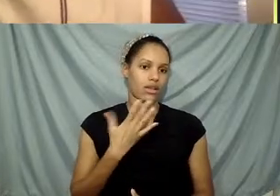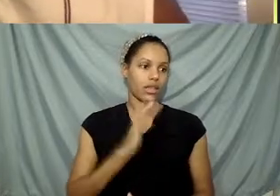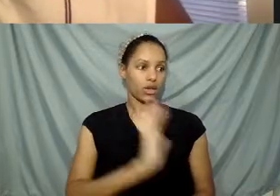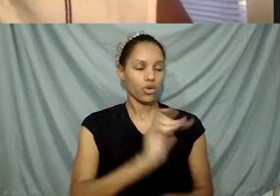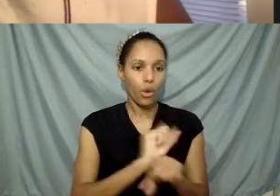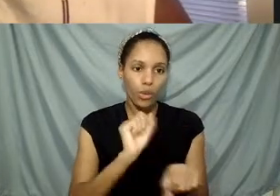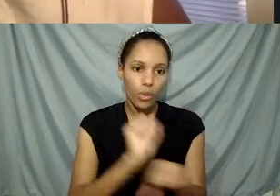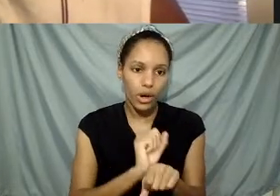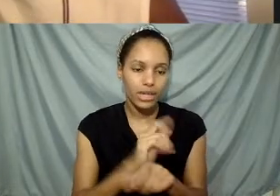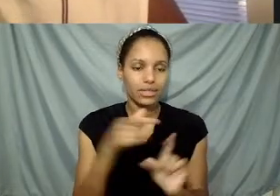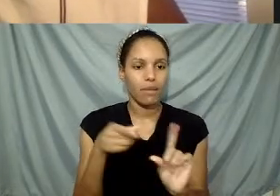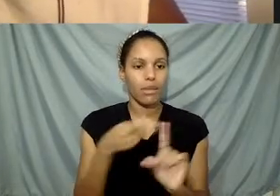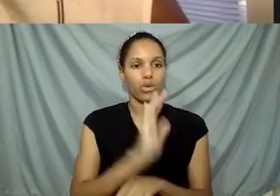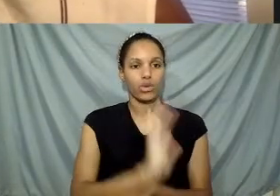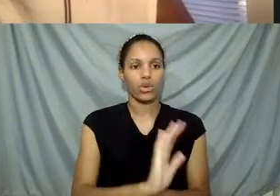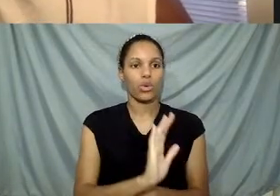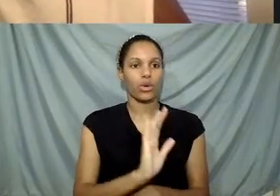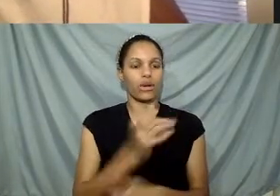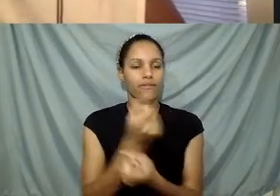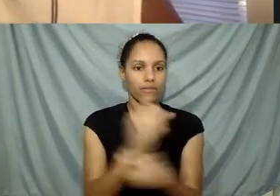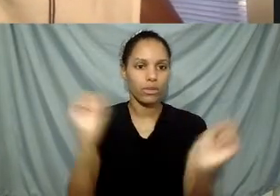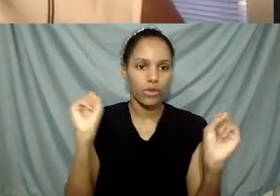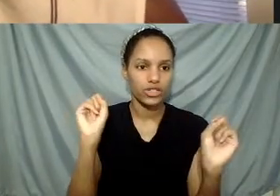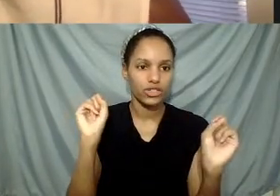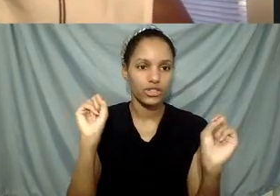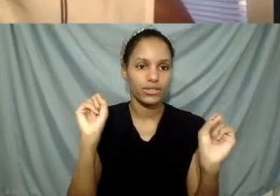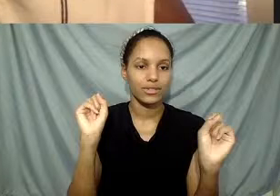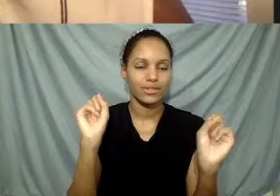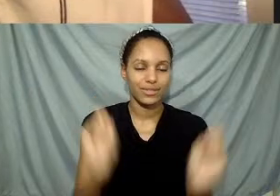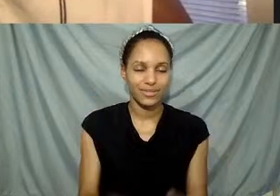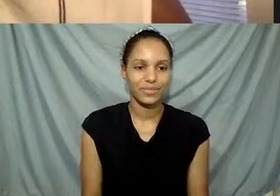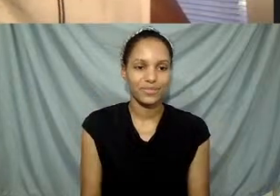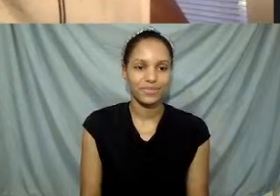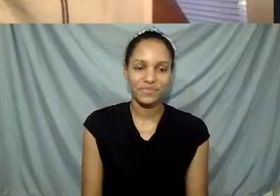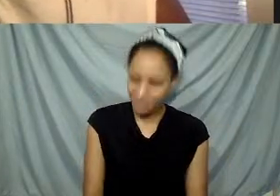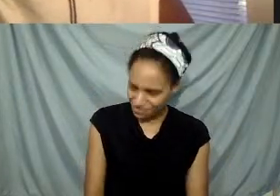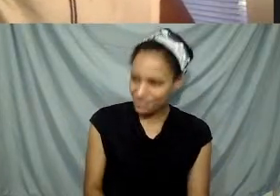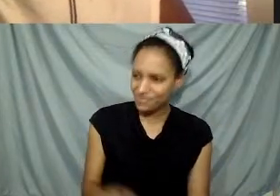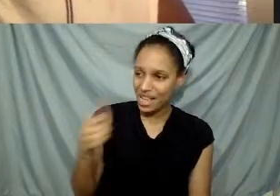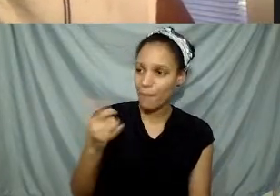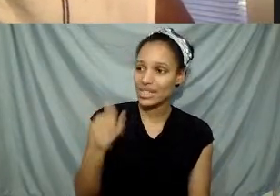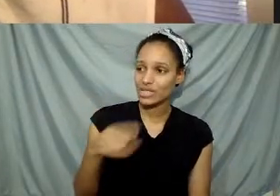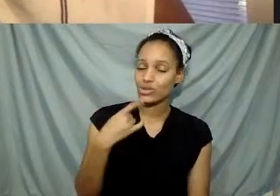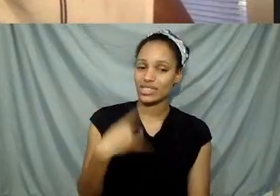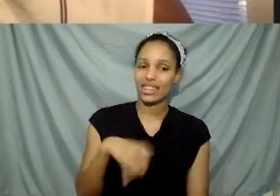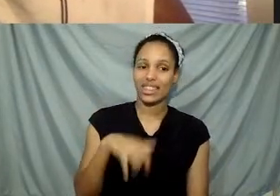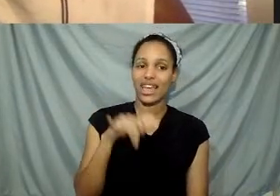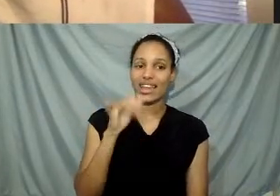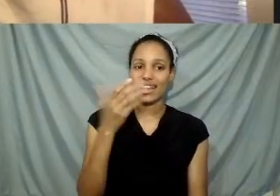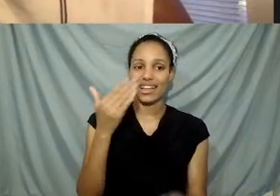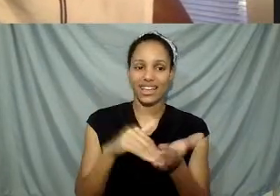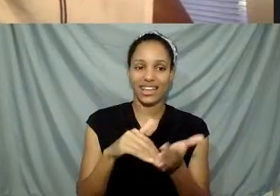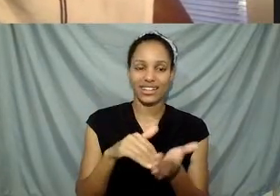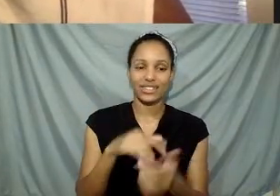liberation. Mm-hmm. I'm gonna need you to say that again. So you said success